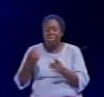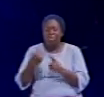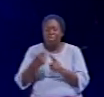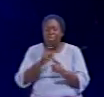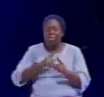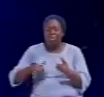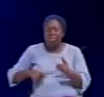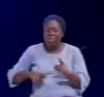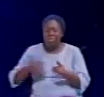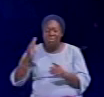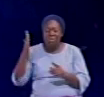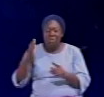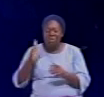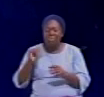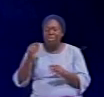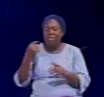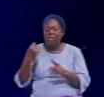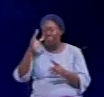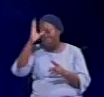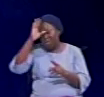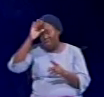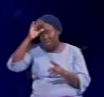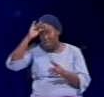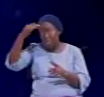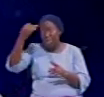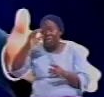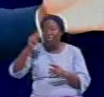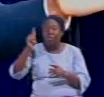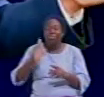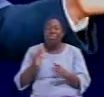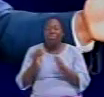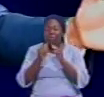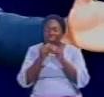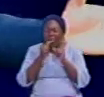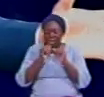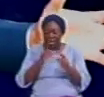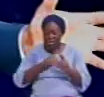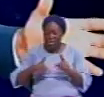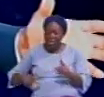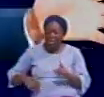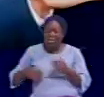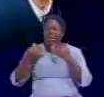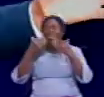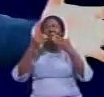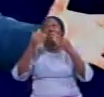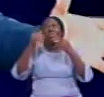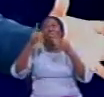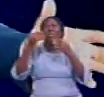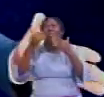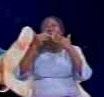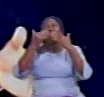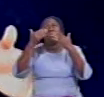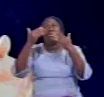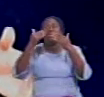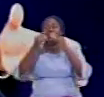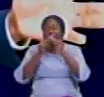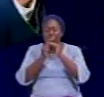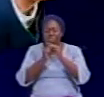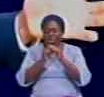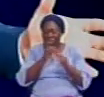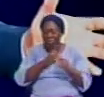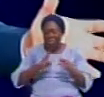the man of God. Just bless the name of God. Just thank him. Just worship him.